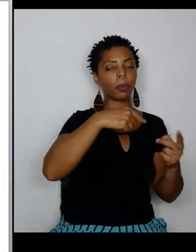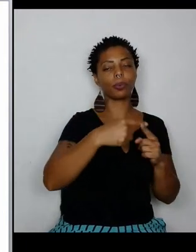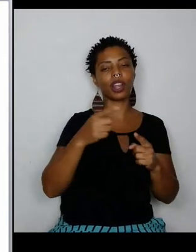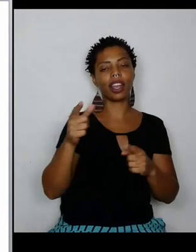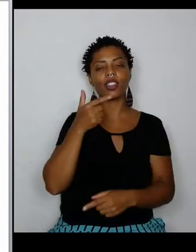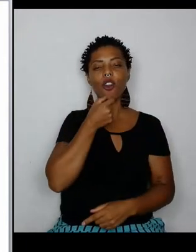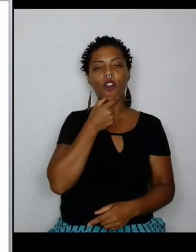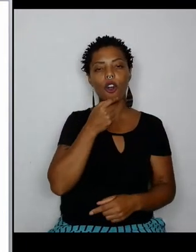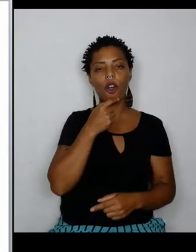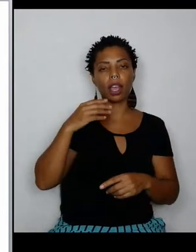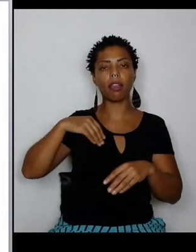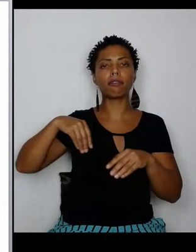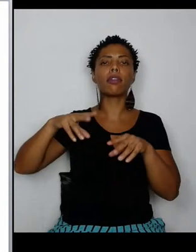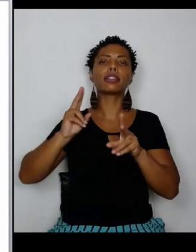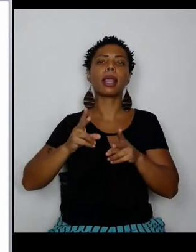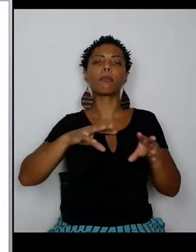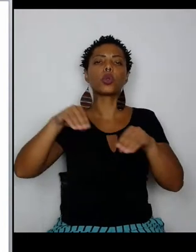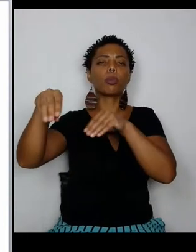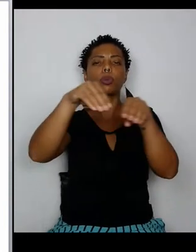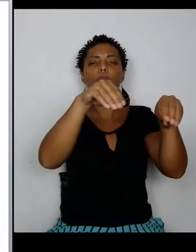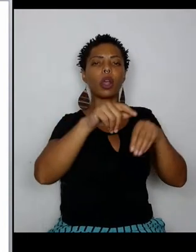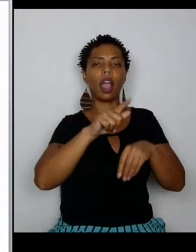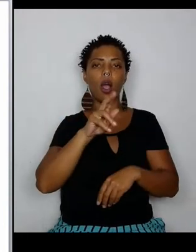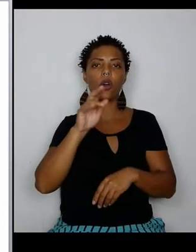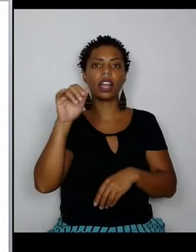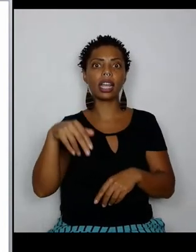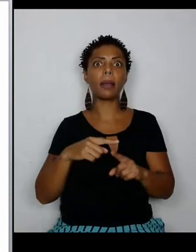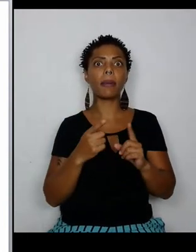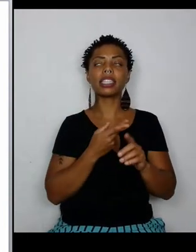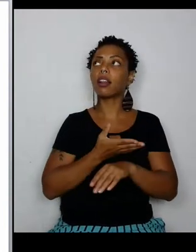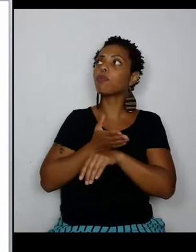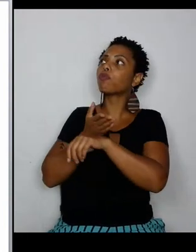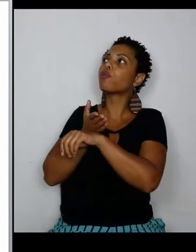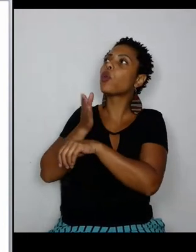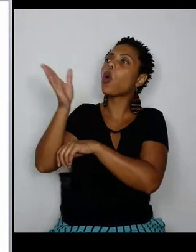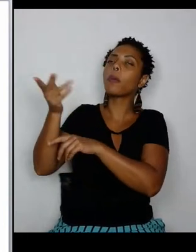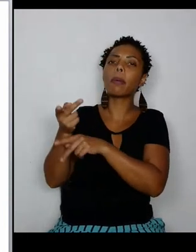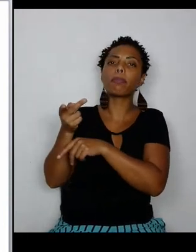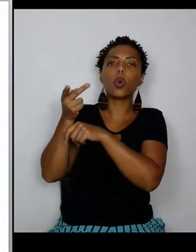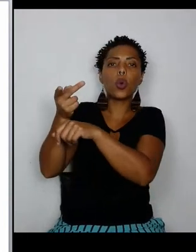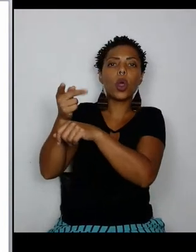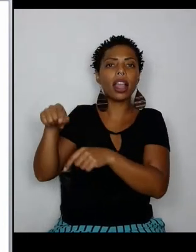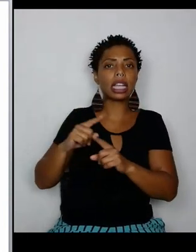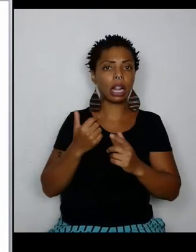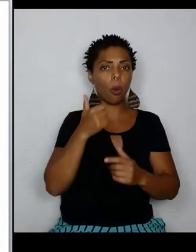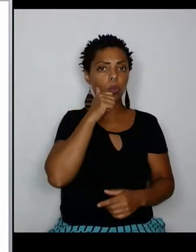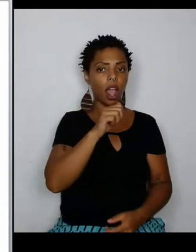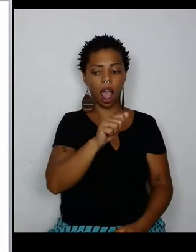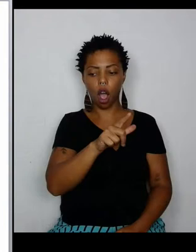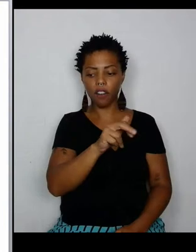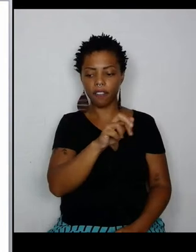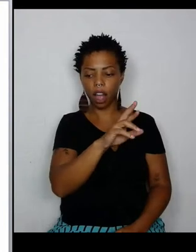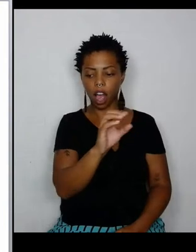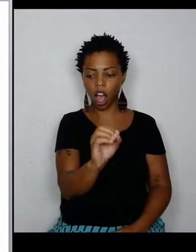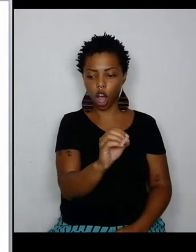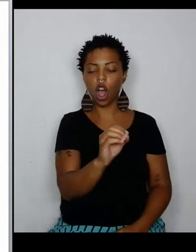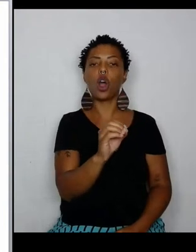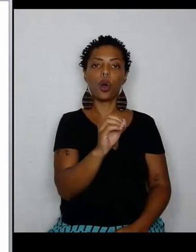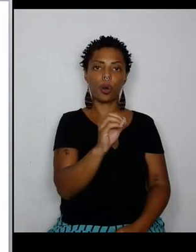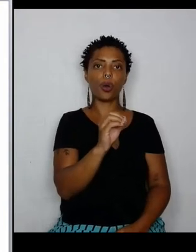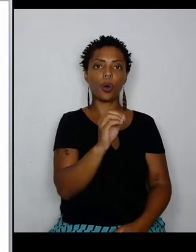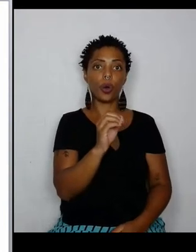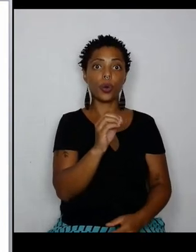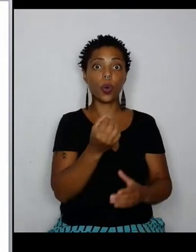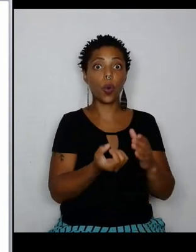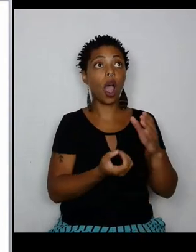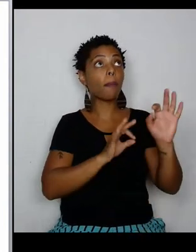atmosphere that the vast nomad in his instincts thought in oceania miss alvaro sampaio